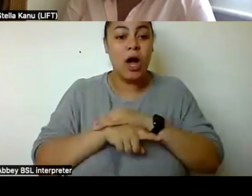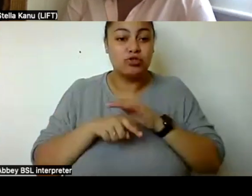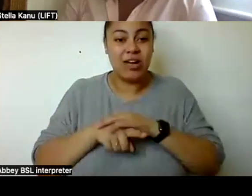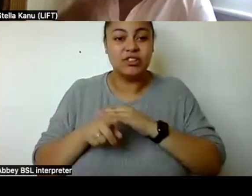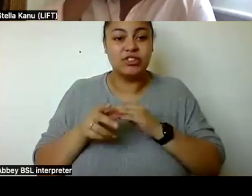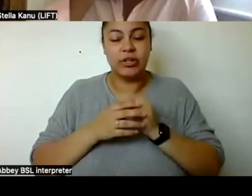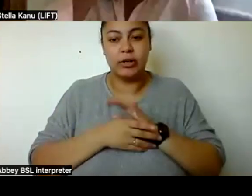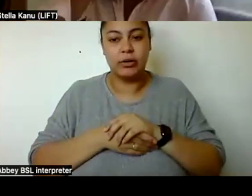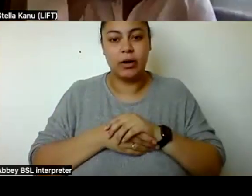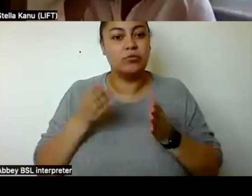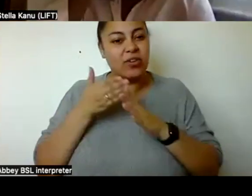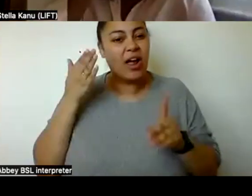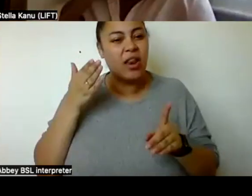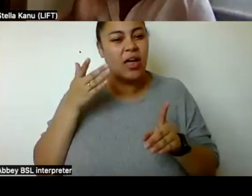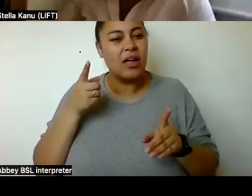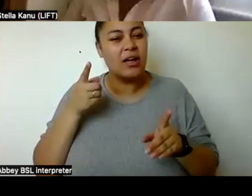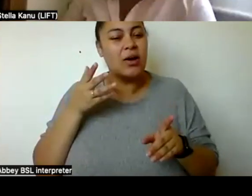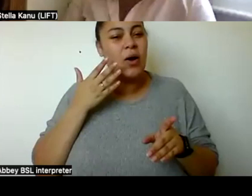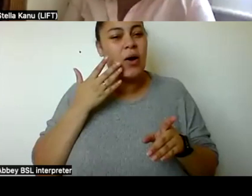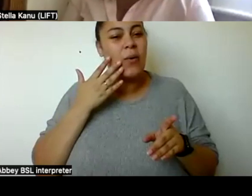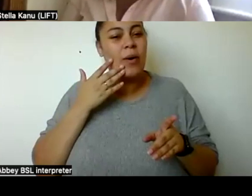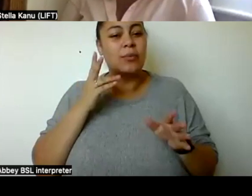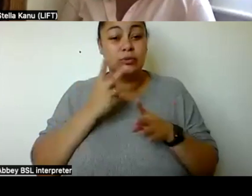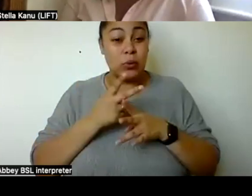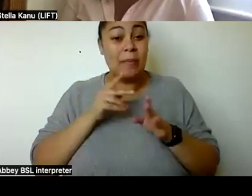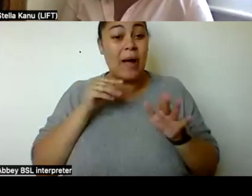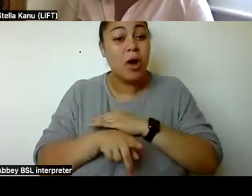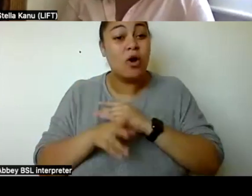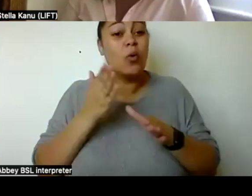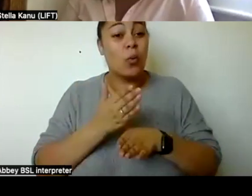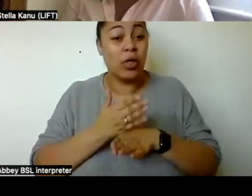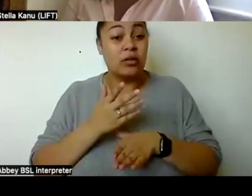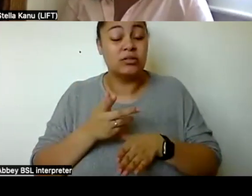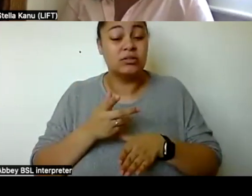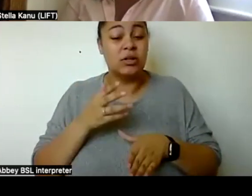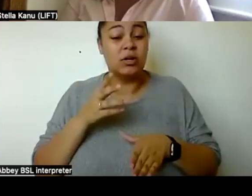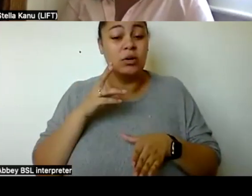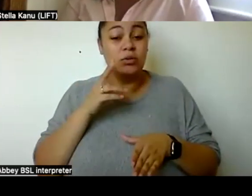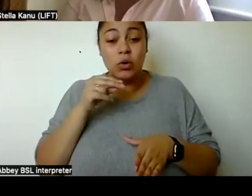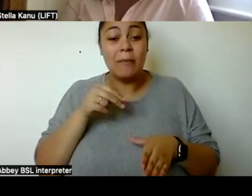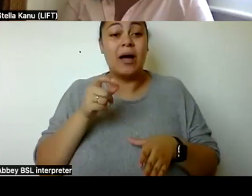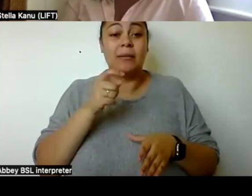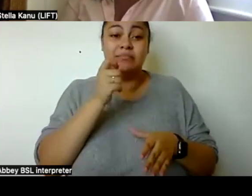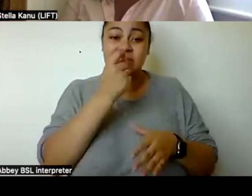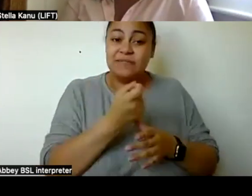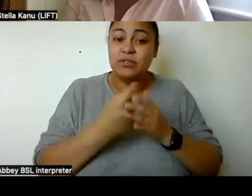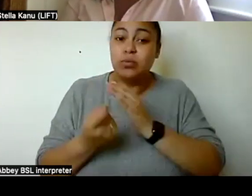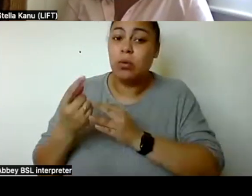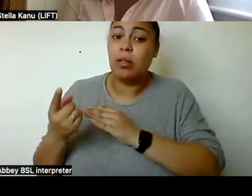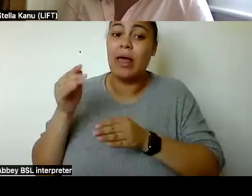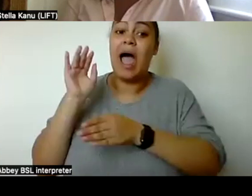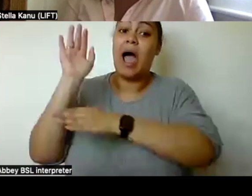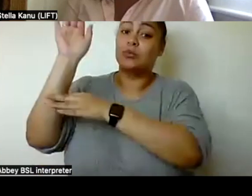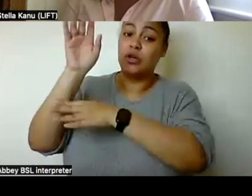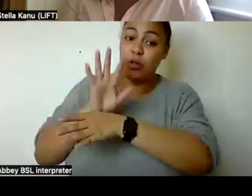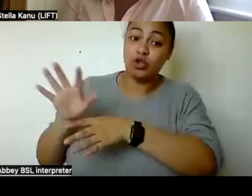I wanted to recognise that when we're talking about migrant cultural workers, we're talking about a group of individuals who live outside the